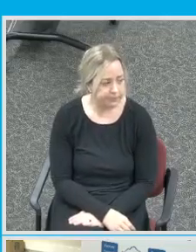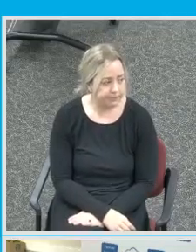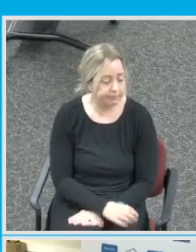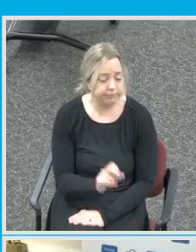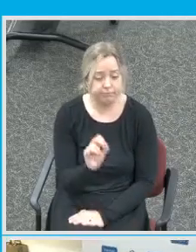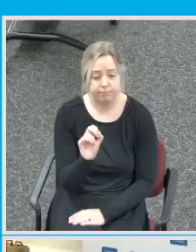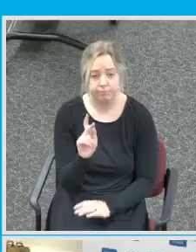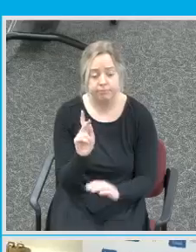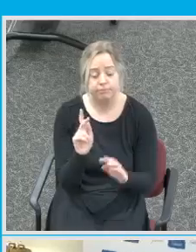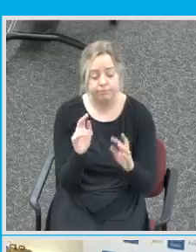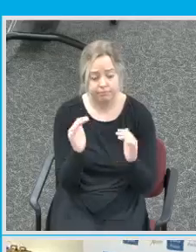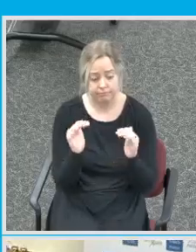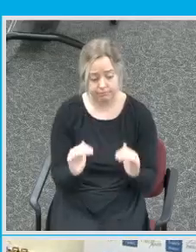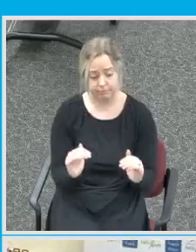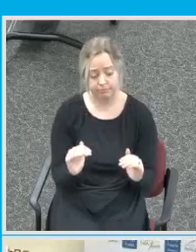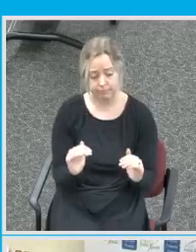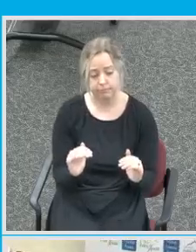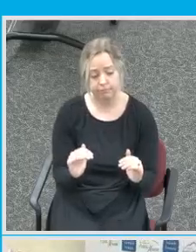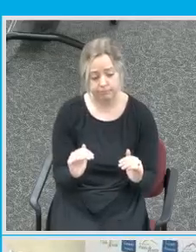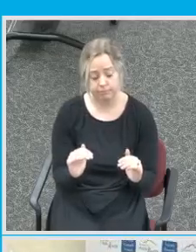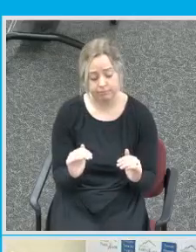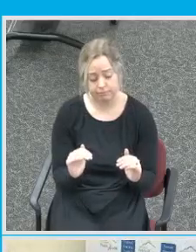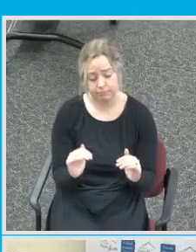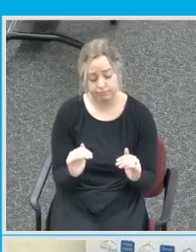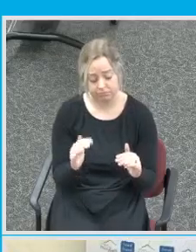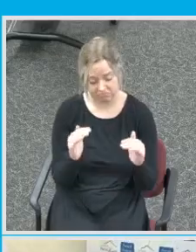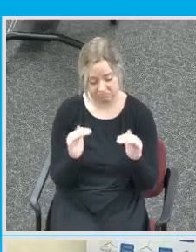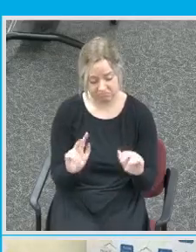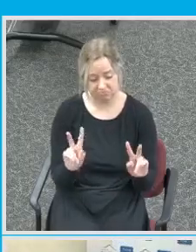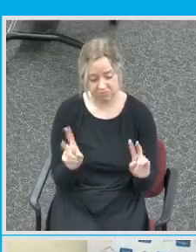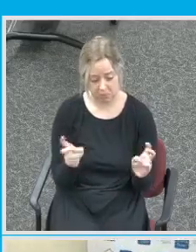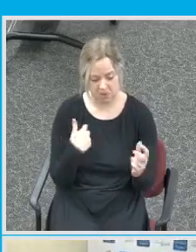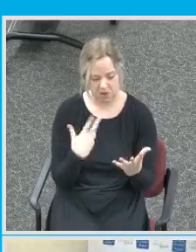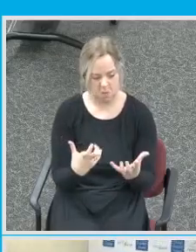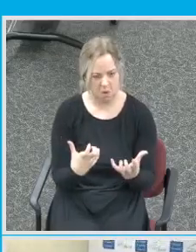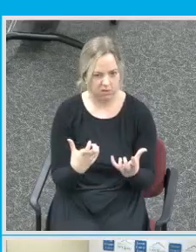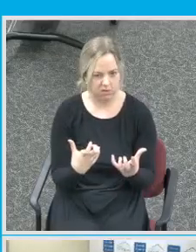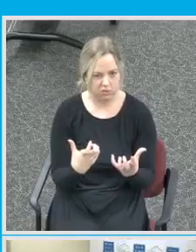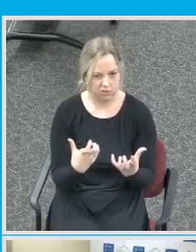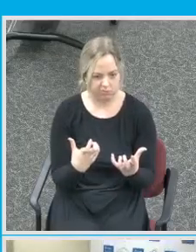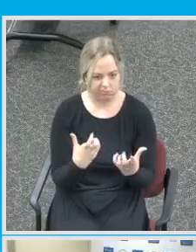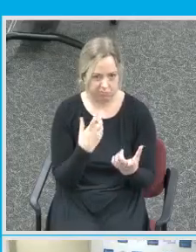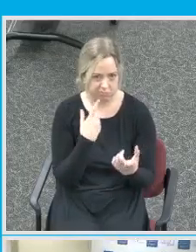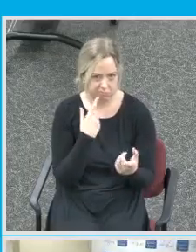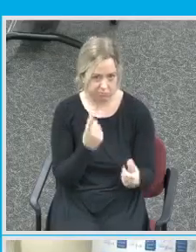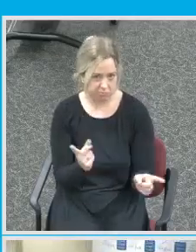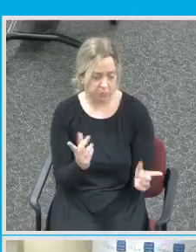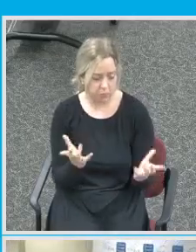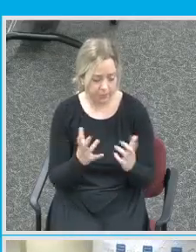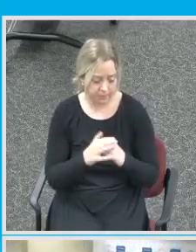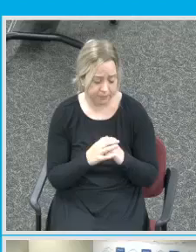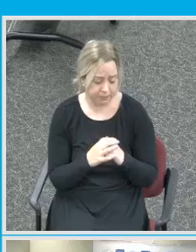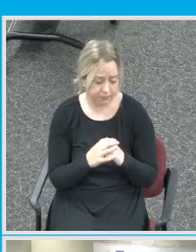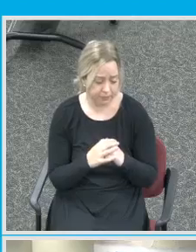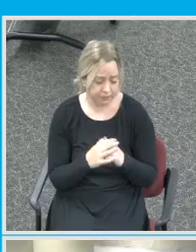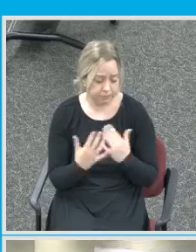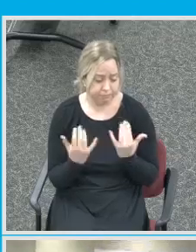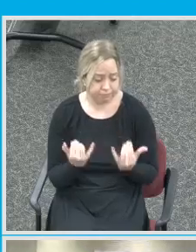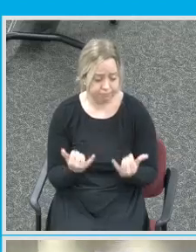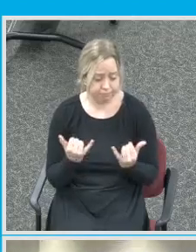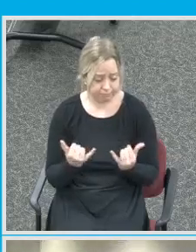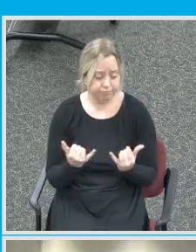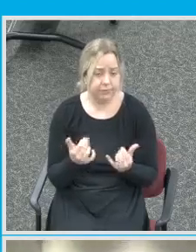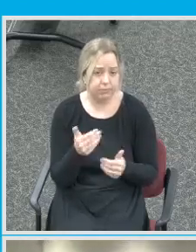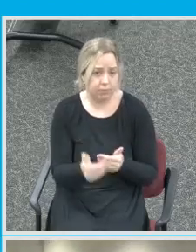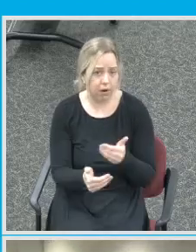All right. So for the next topic that I did want to mention to our Board of Health is that we are currently in the